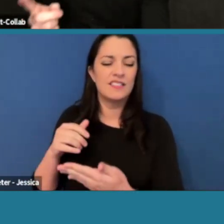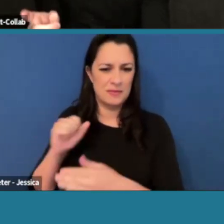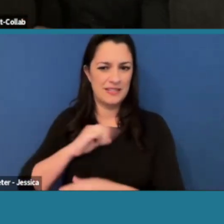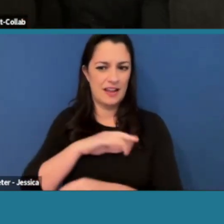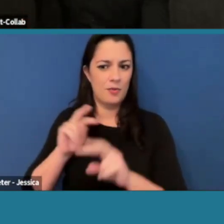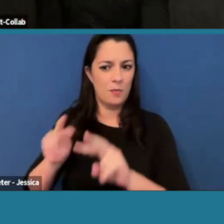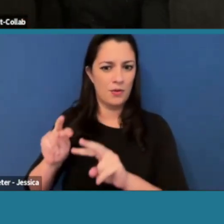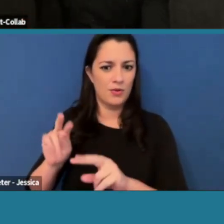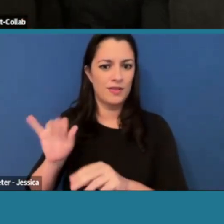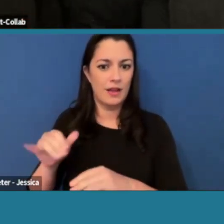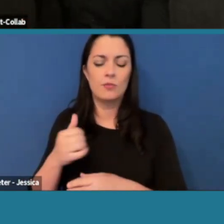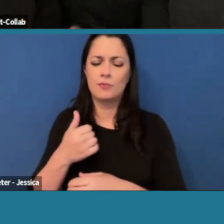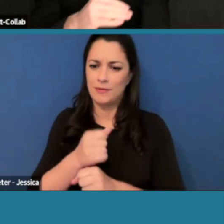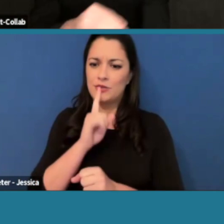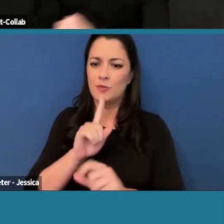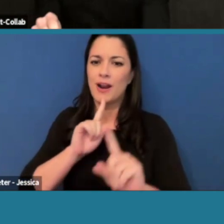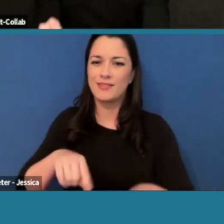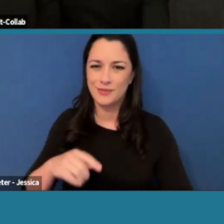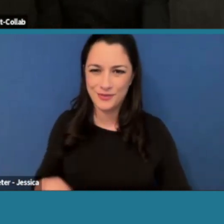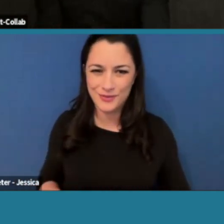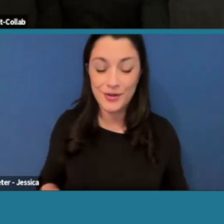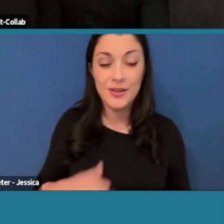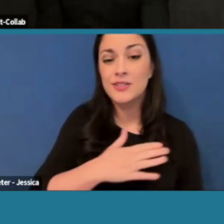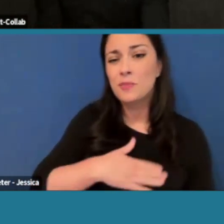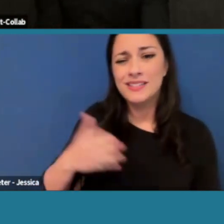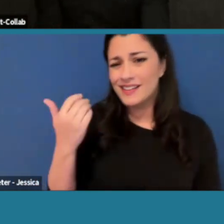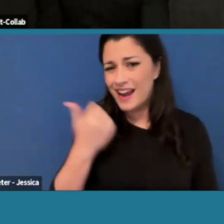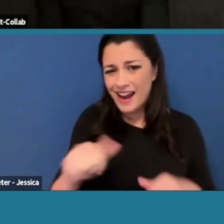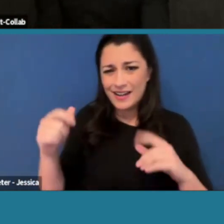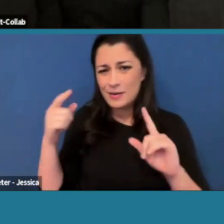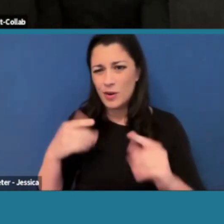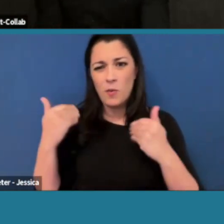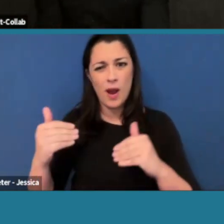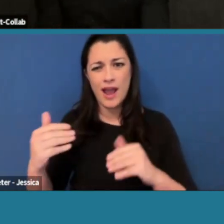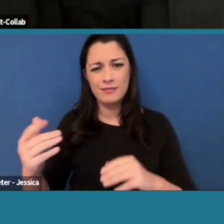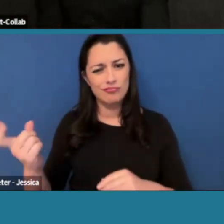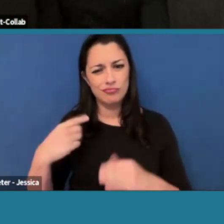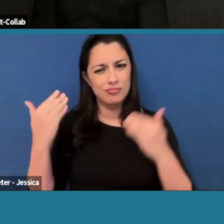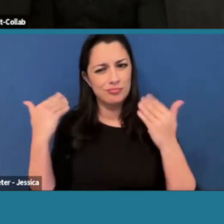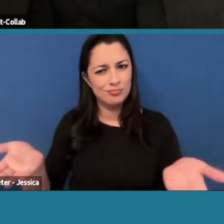and then we will ensure that your questions get answered. So feel free at any point to throw your questions right there.